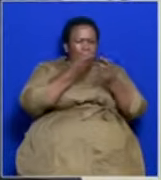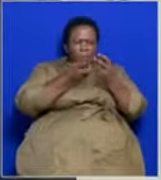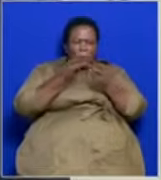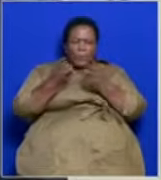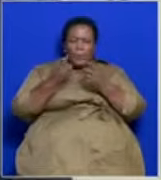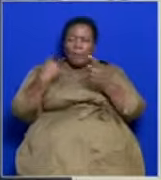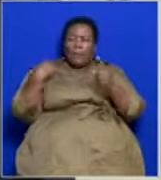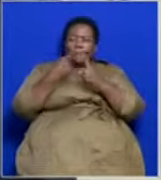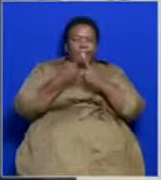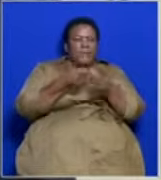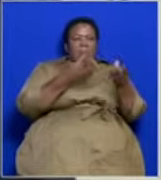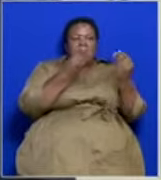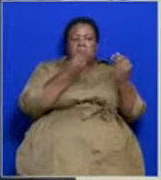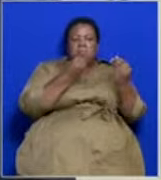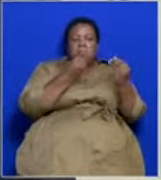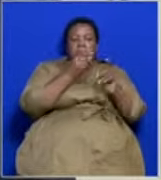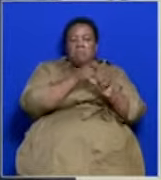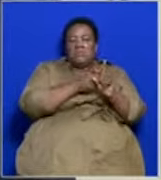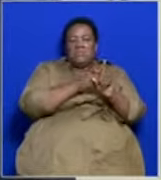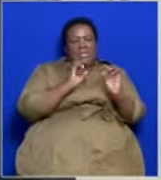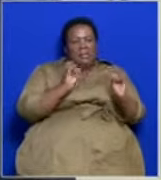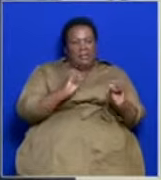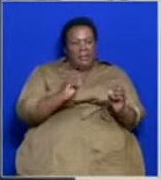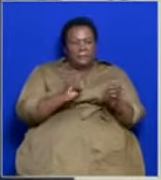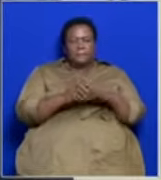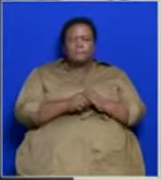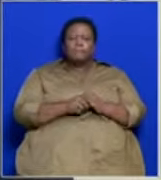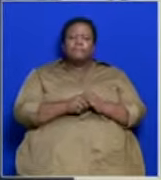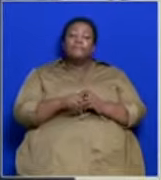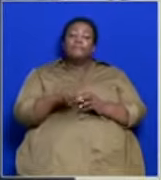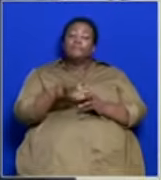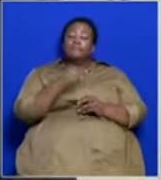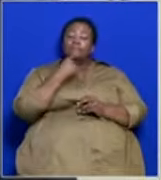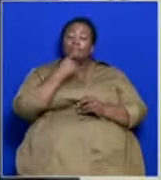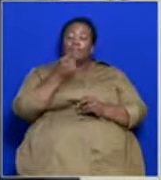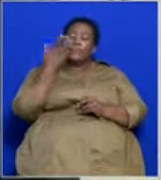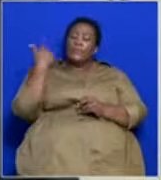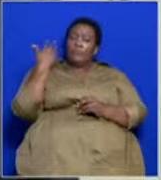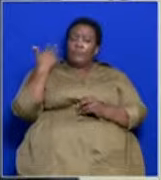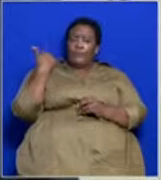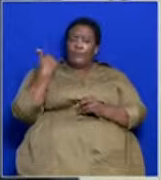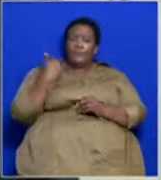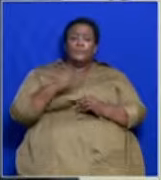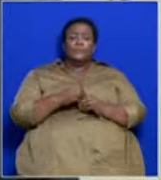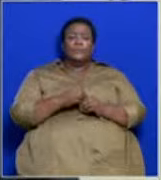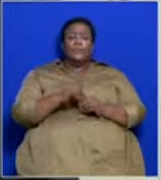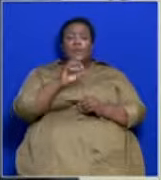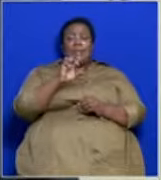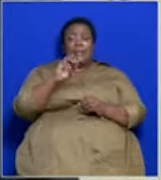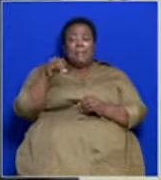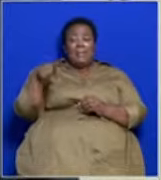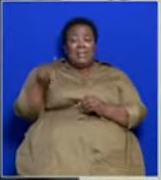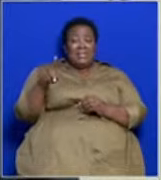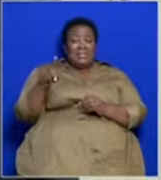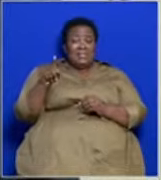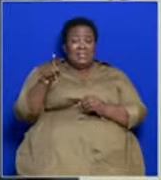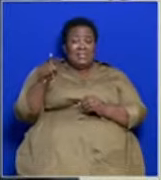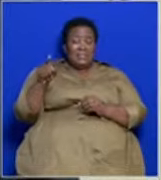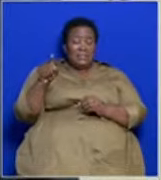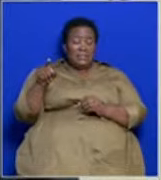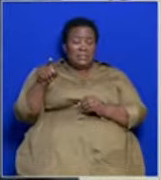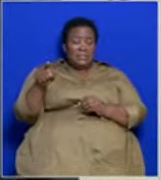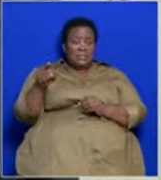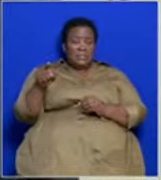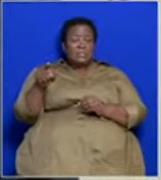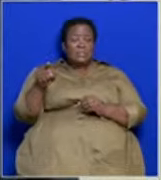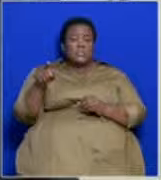that, as previously indicated, the EMPD engaged the service of a truck